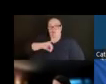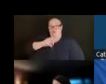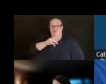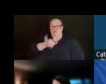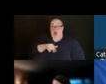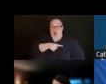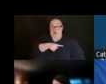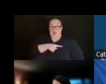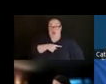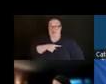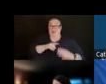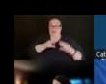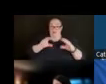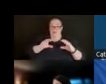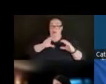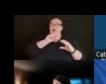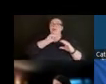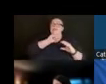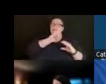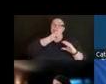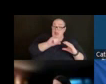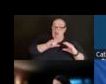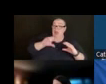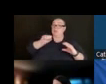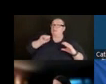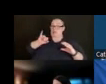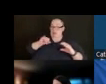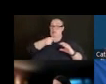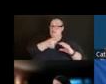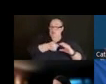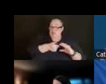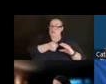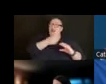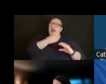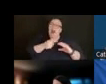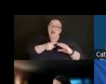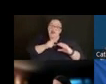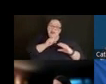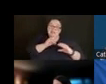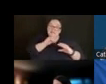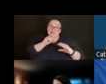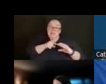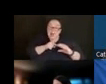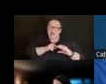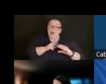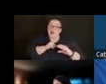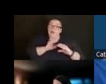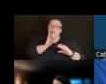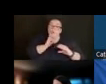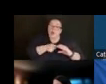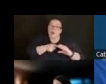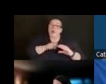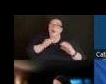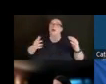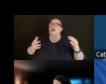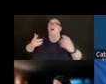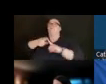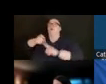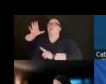start to get SSDI based on the parent's work history, and his SSDI benefit will be set equal